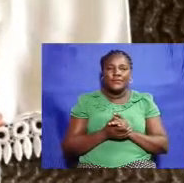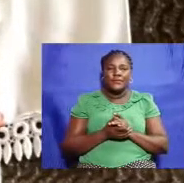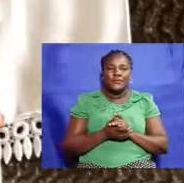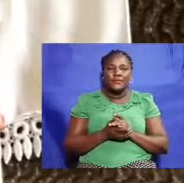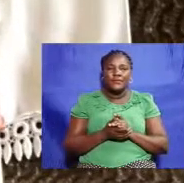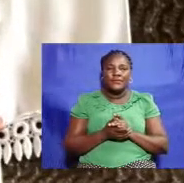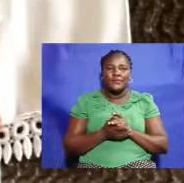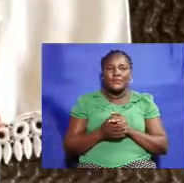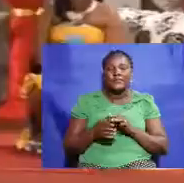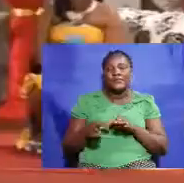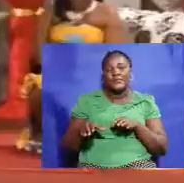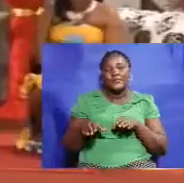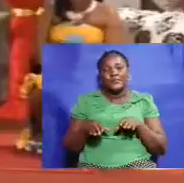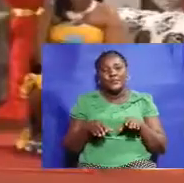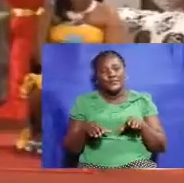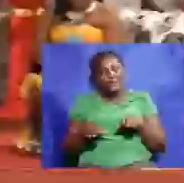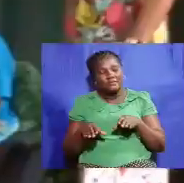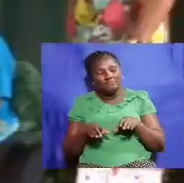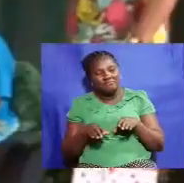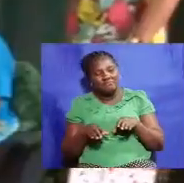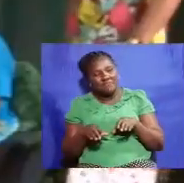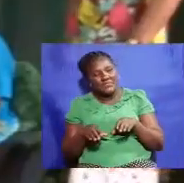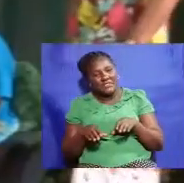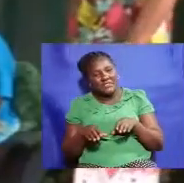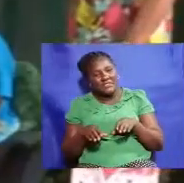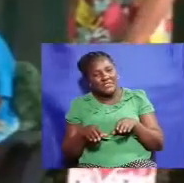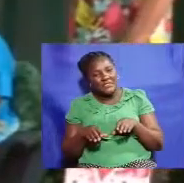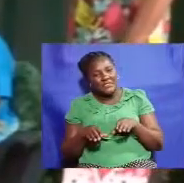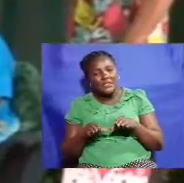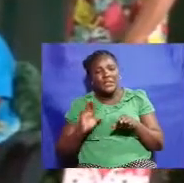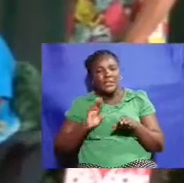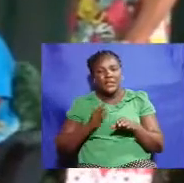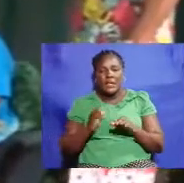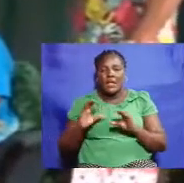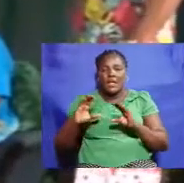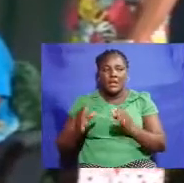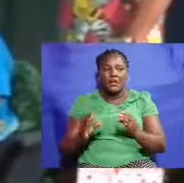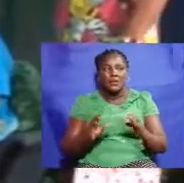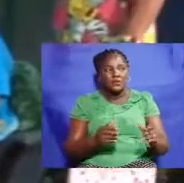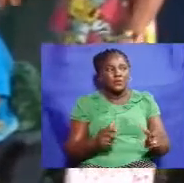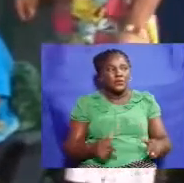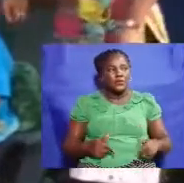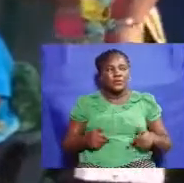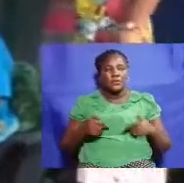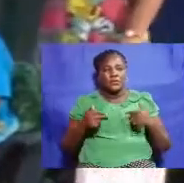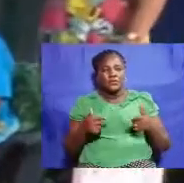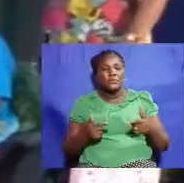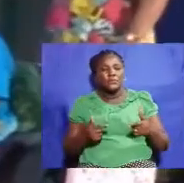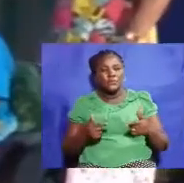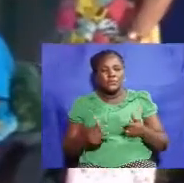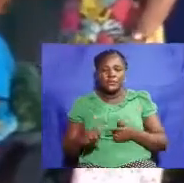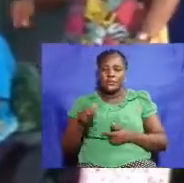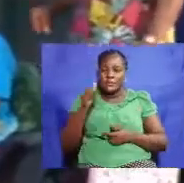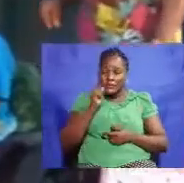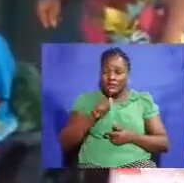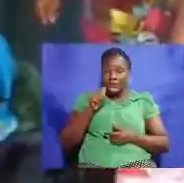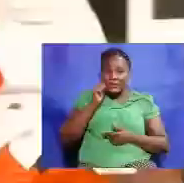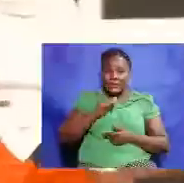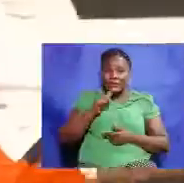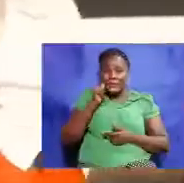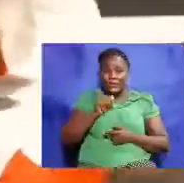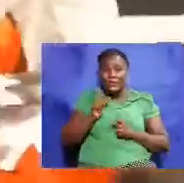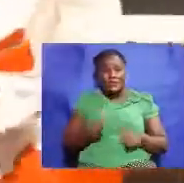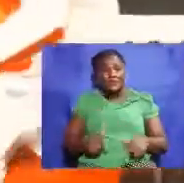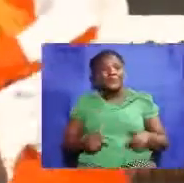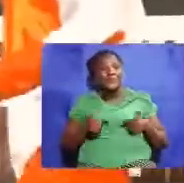performing plays, depicting our community life, our daily, day-to-day